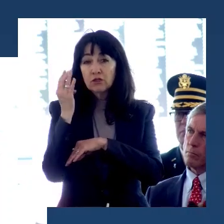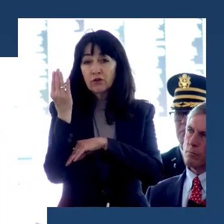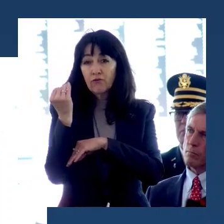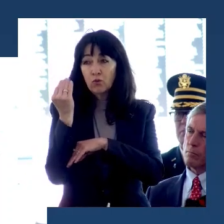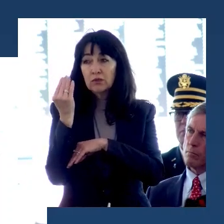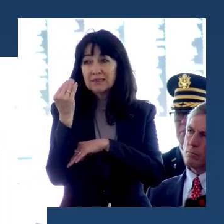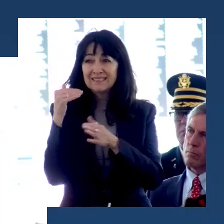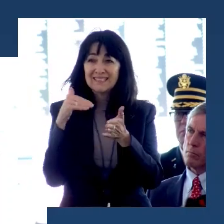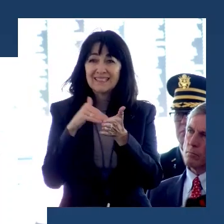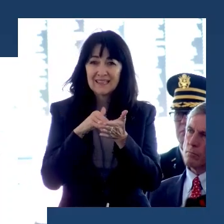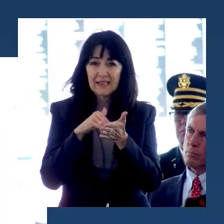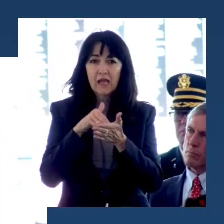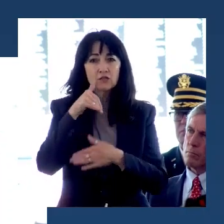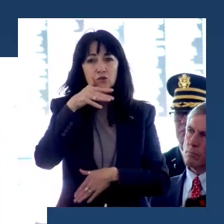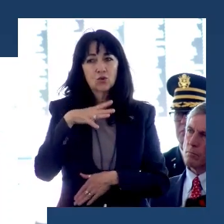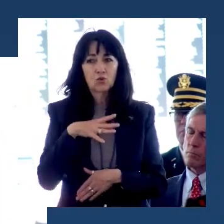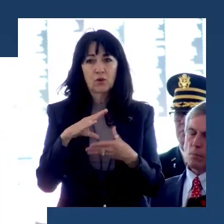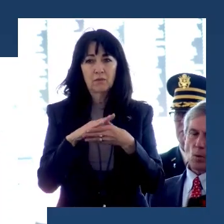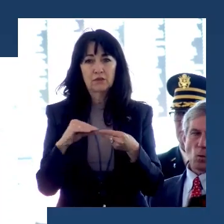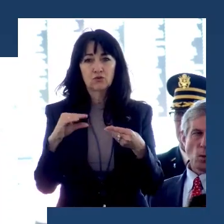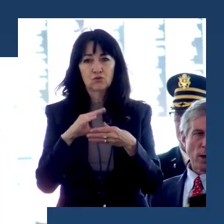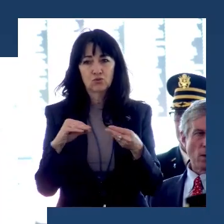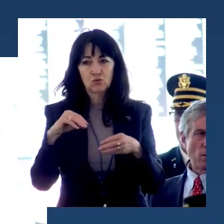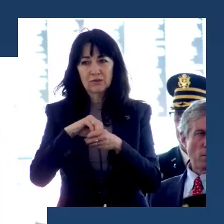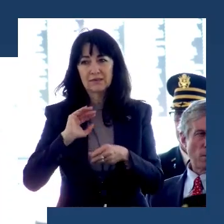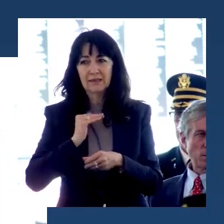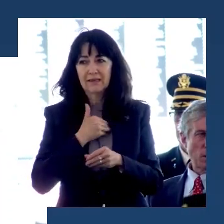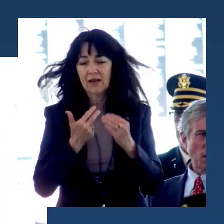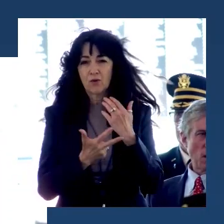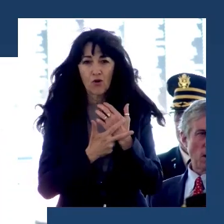314,000 women's stories in our archives.